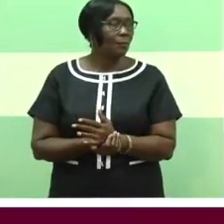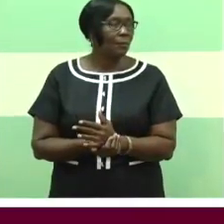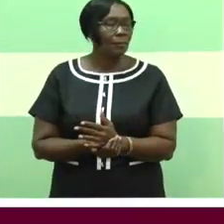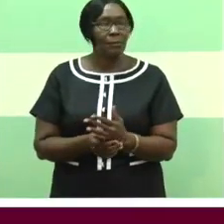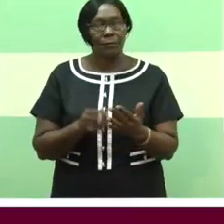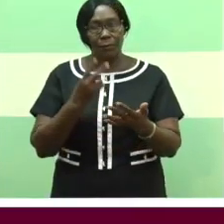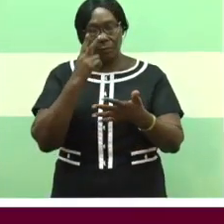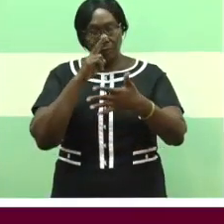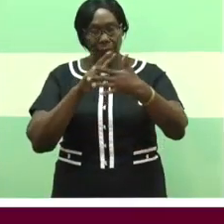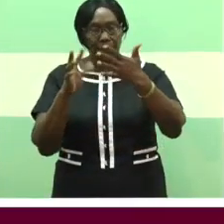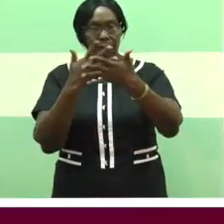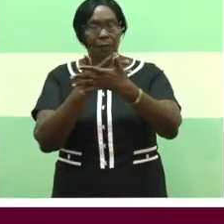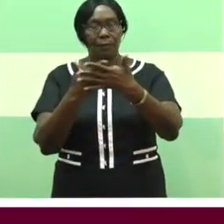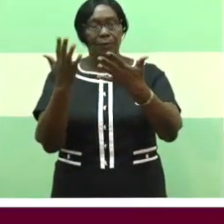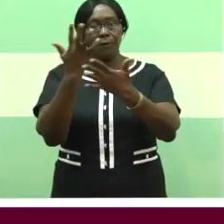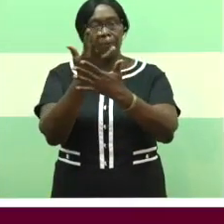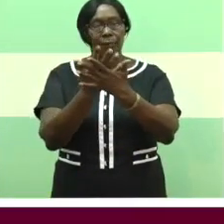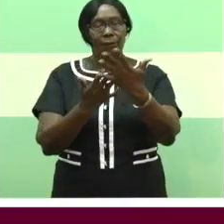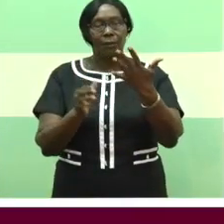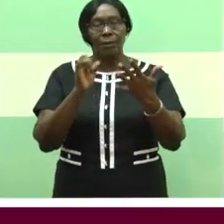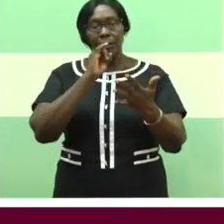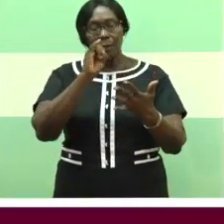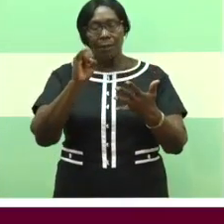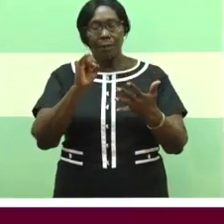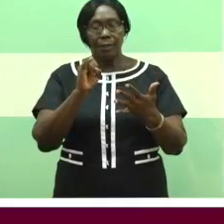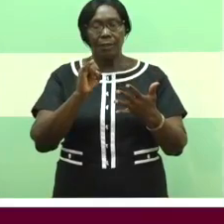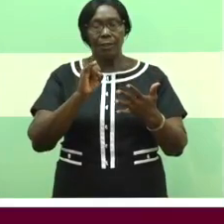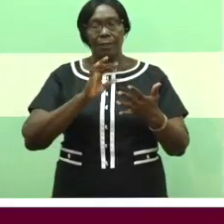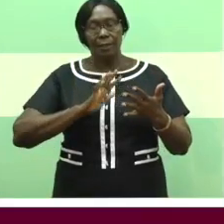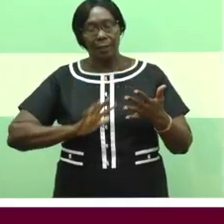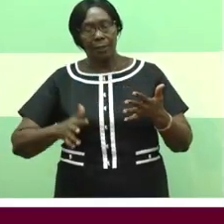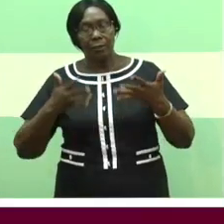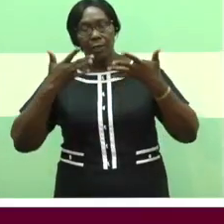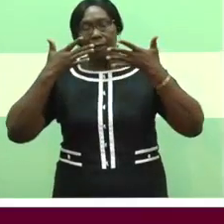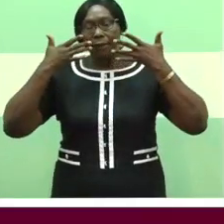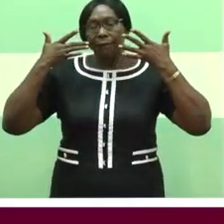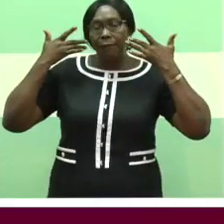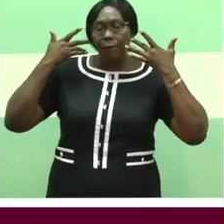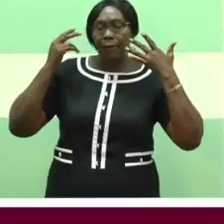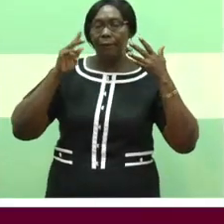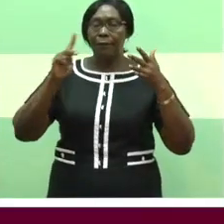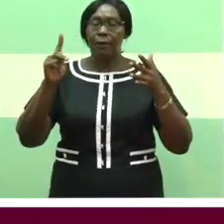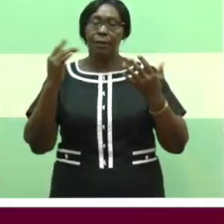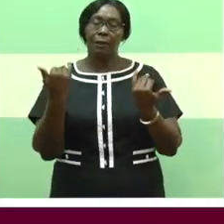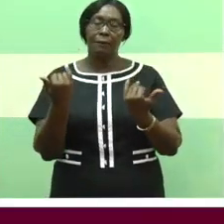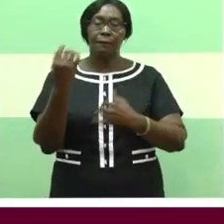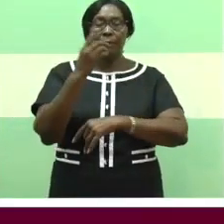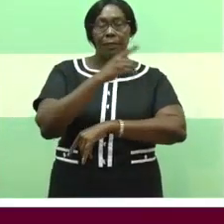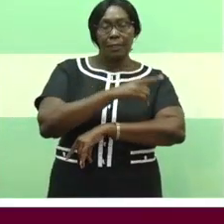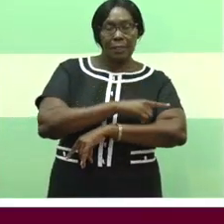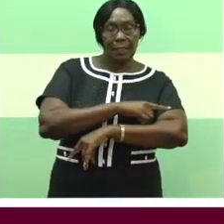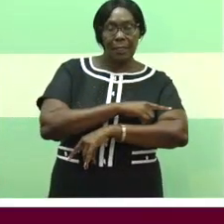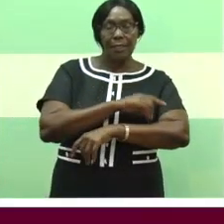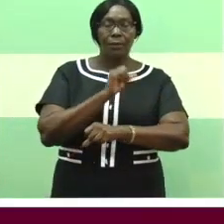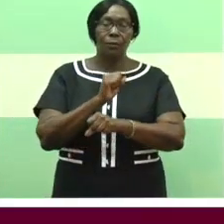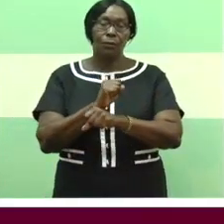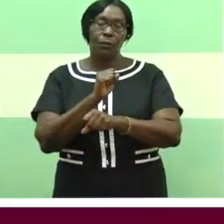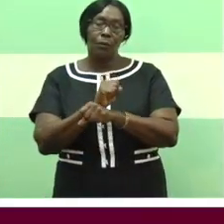A visual schedule is a child-friendly version of the day's